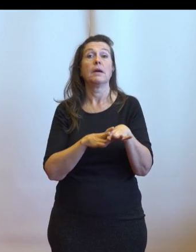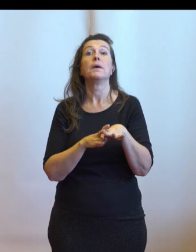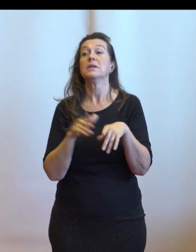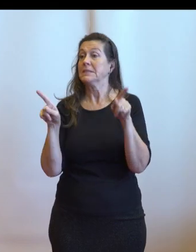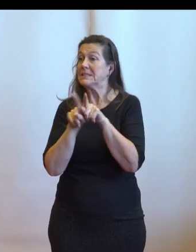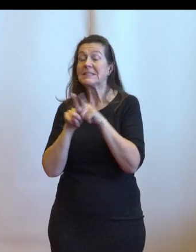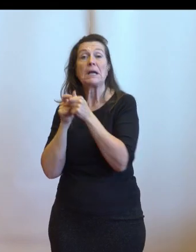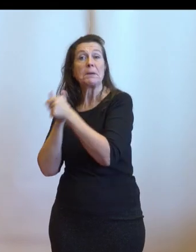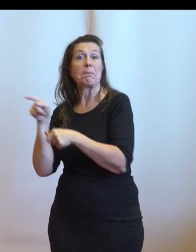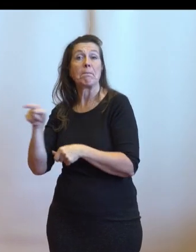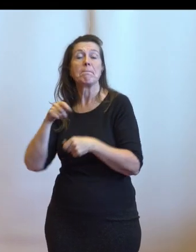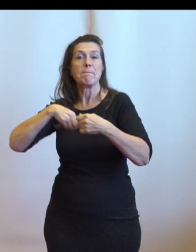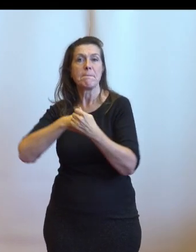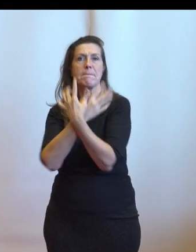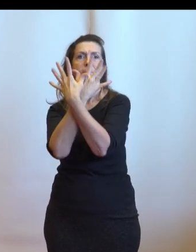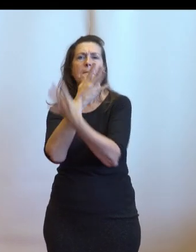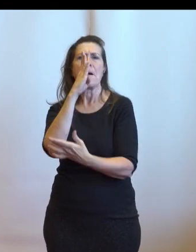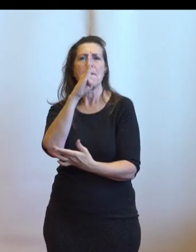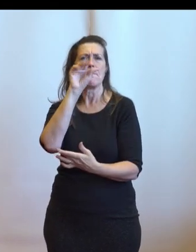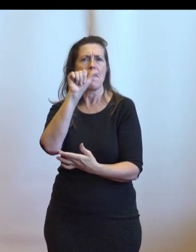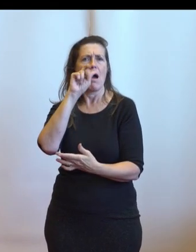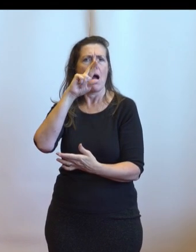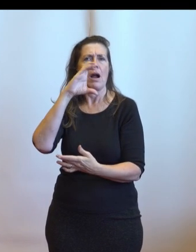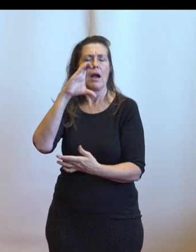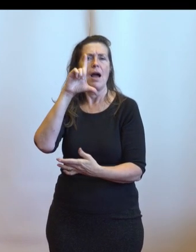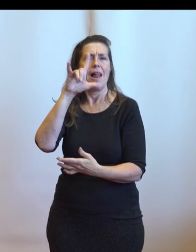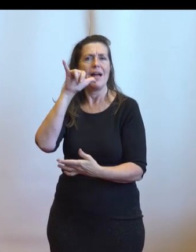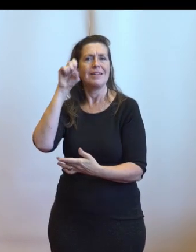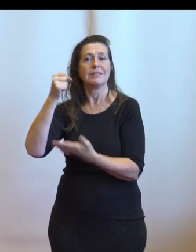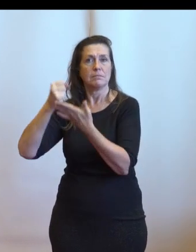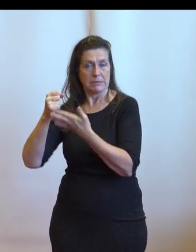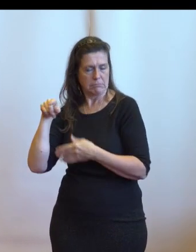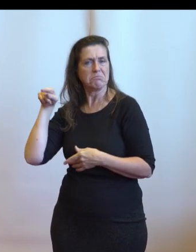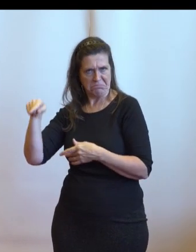other organisations have already made that public commitment.